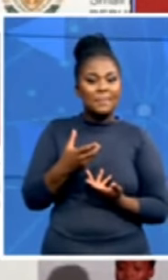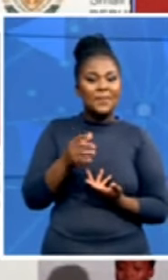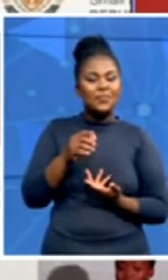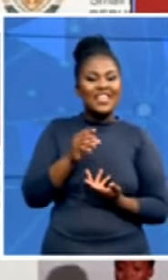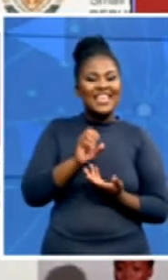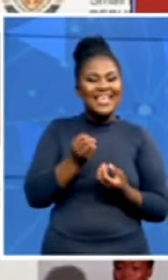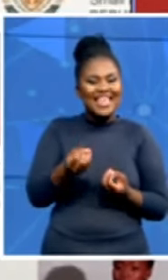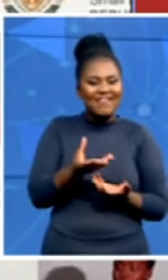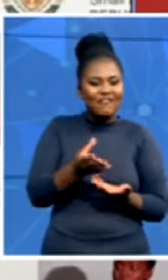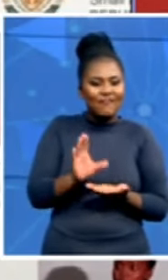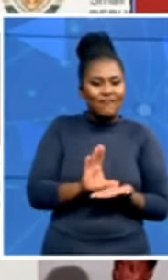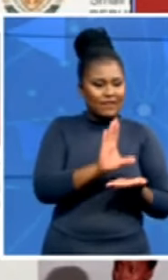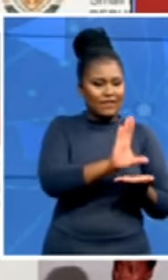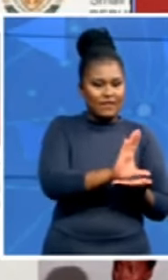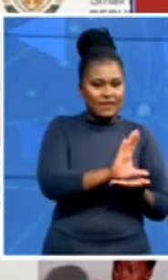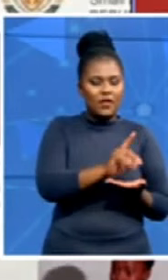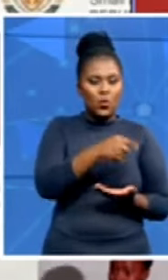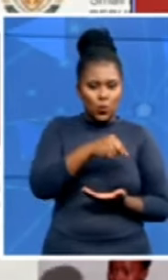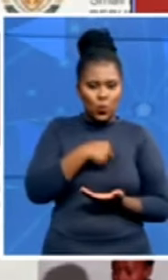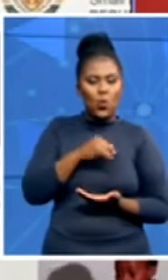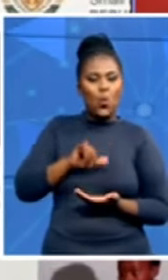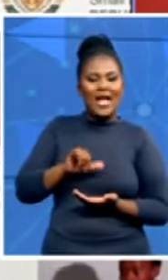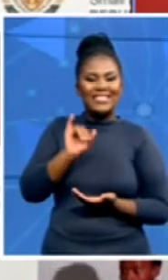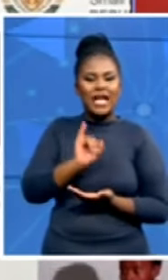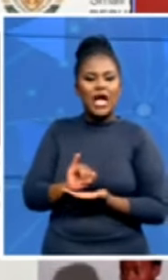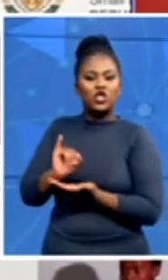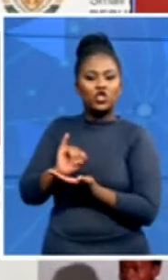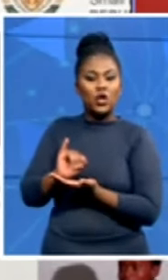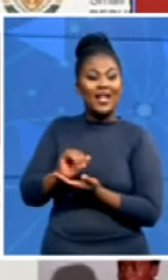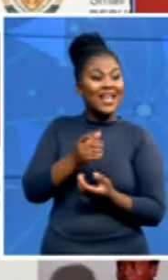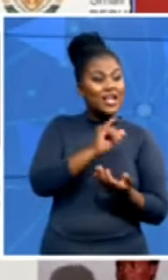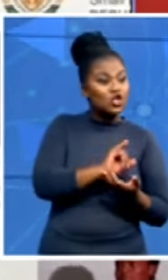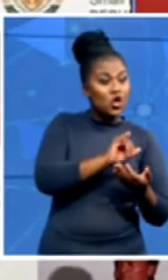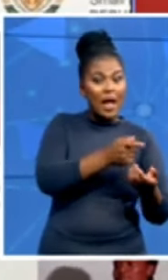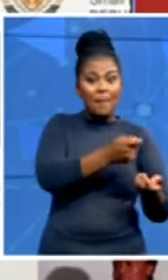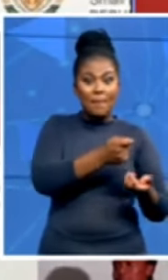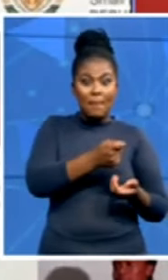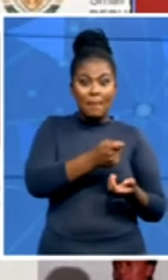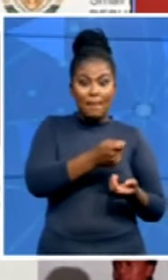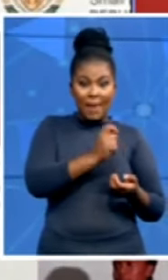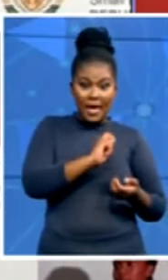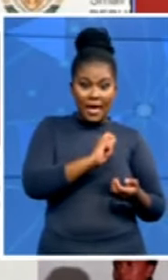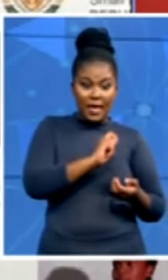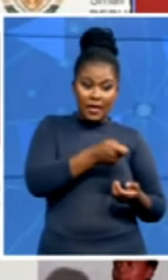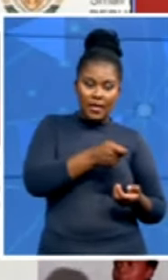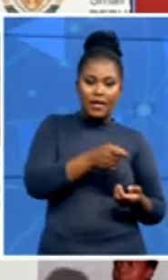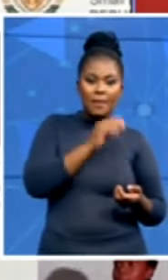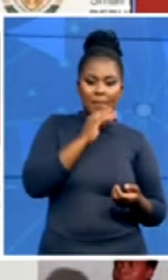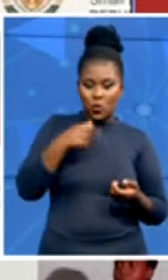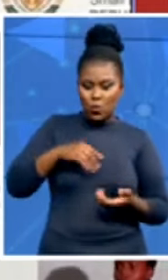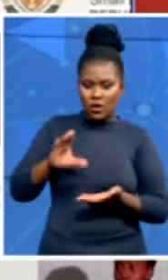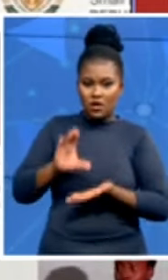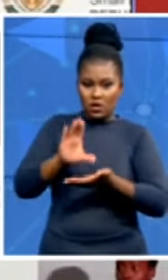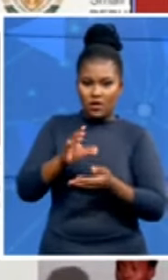then when the payout comes, and therefore they had to refund the money. And this was done in order to make sure that